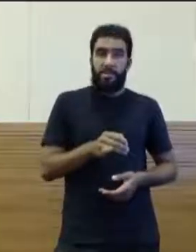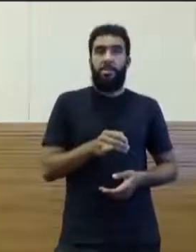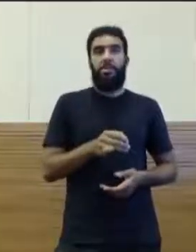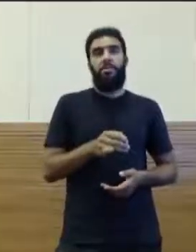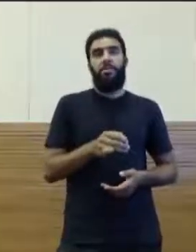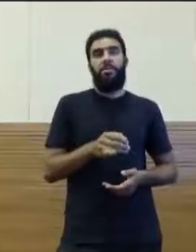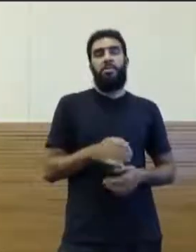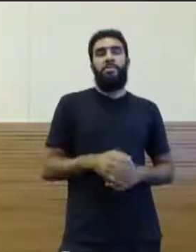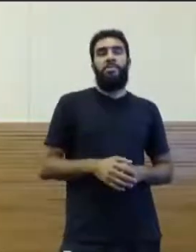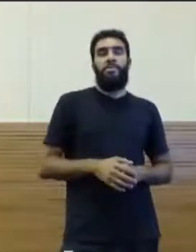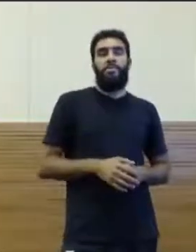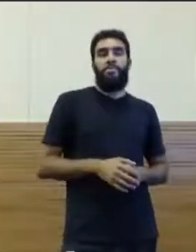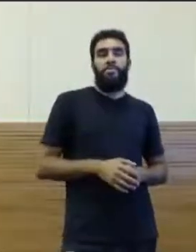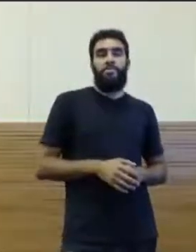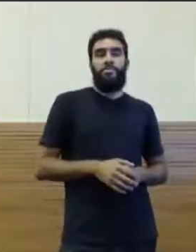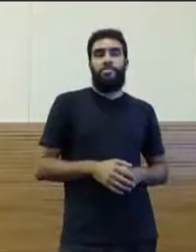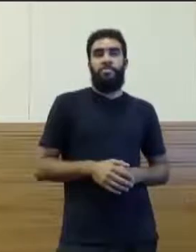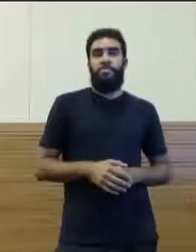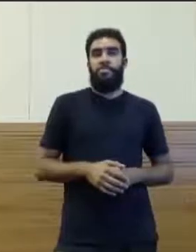when we have